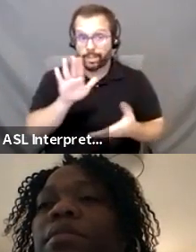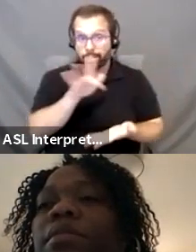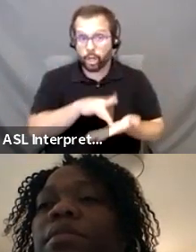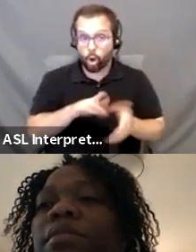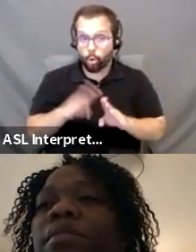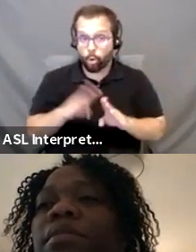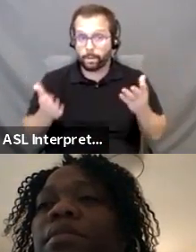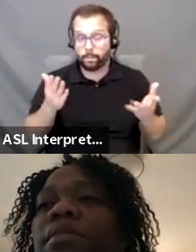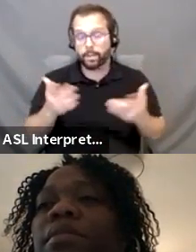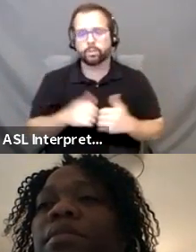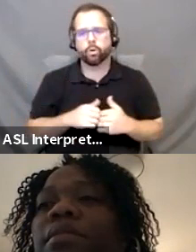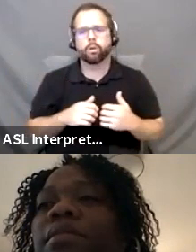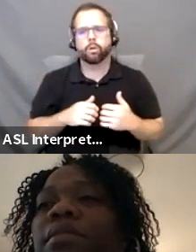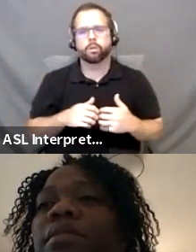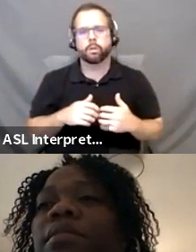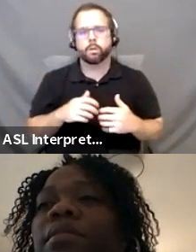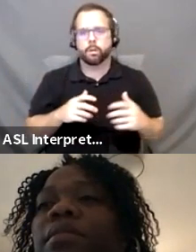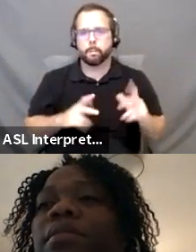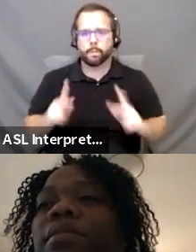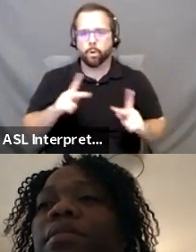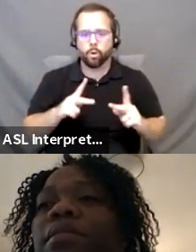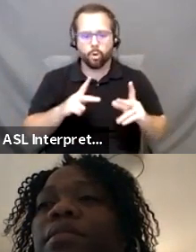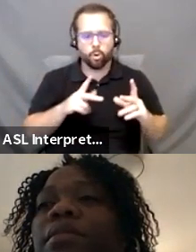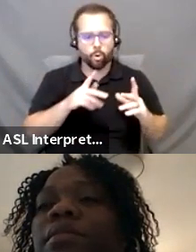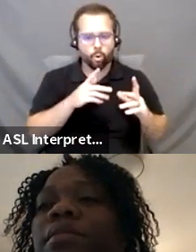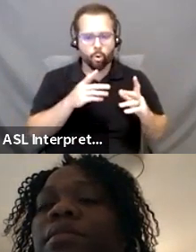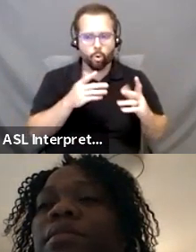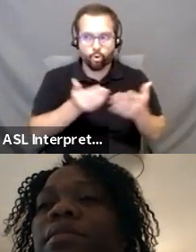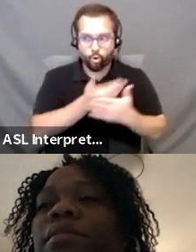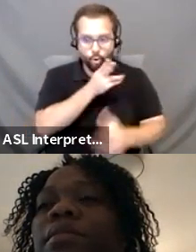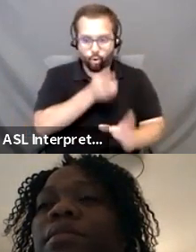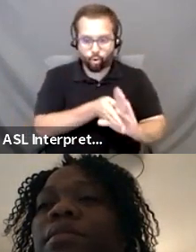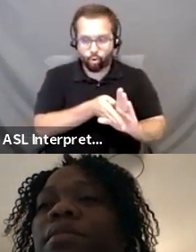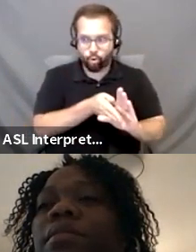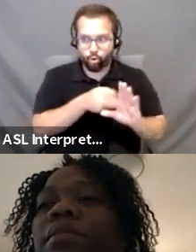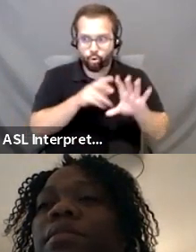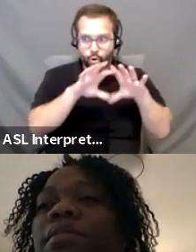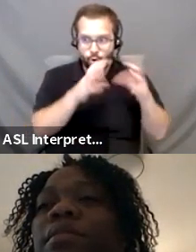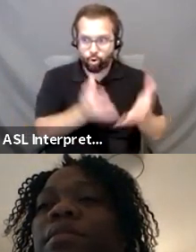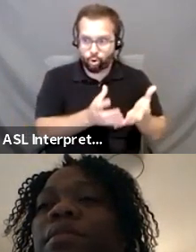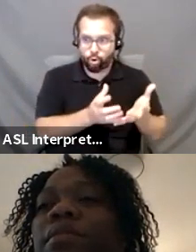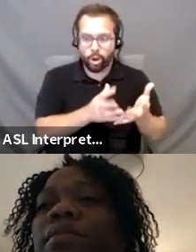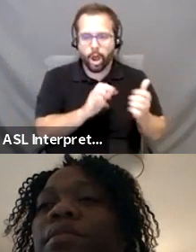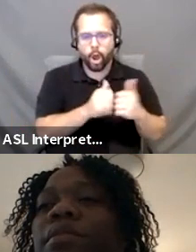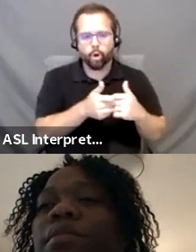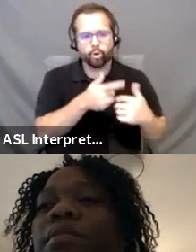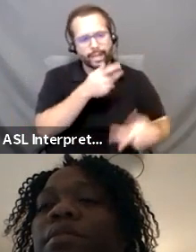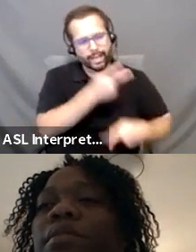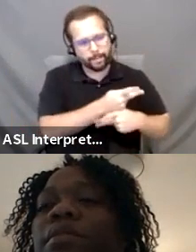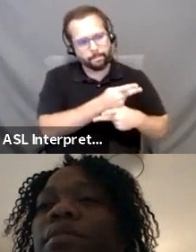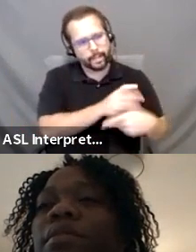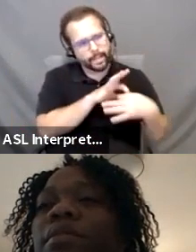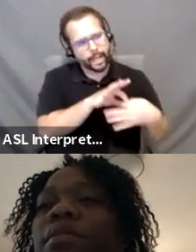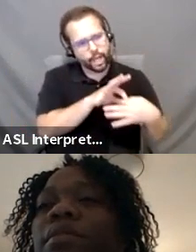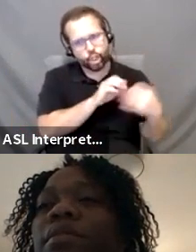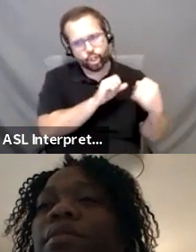that community along that are either new to your programming or that are from the CARES Act? How do you keep them engaged? What do you do